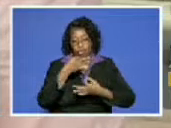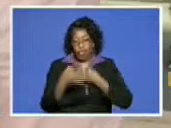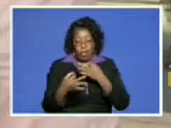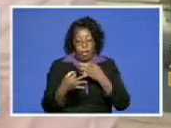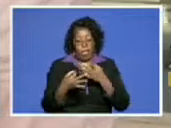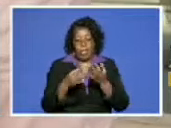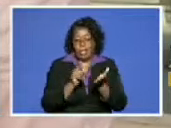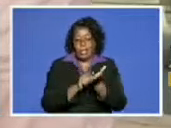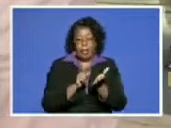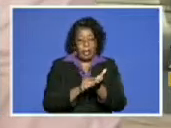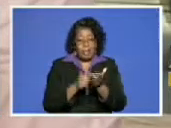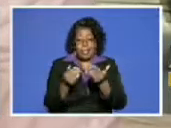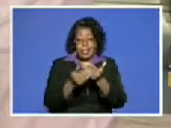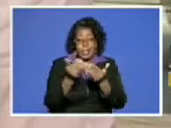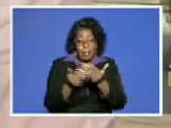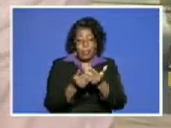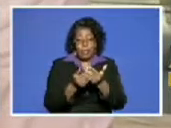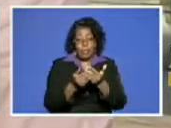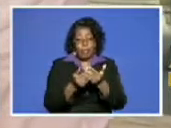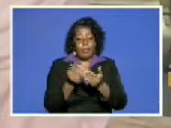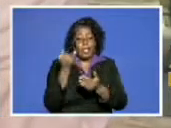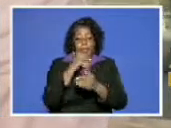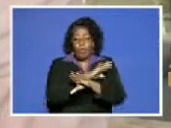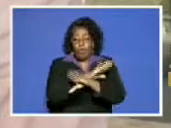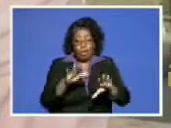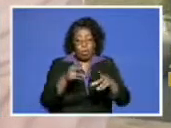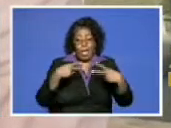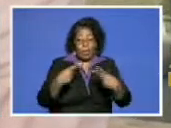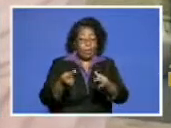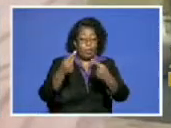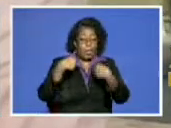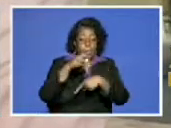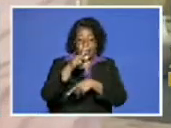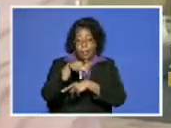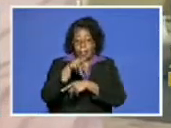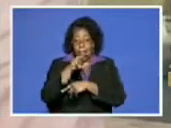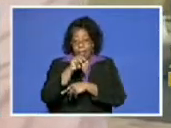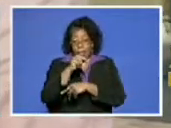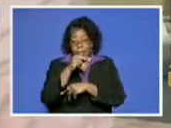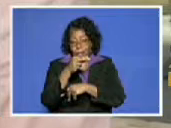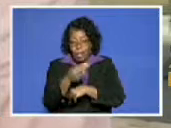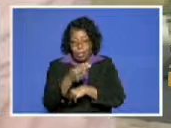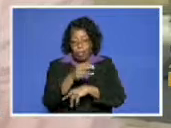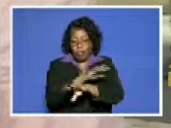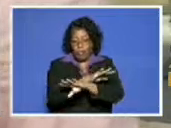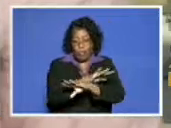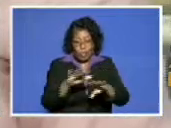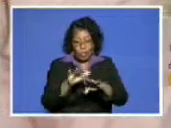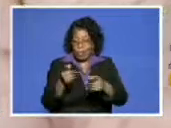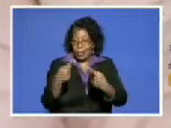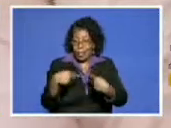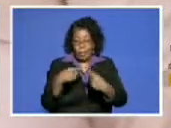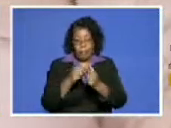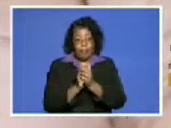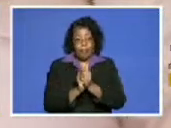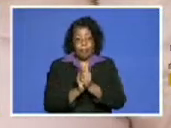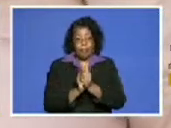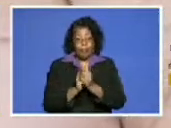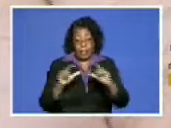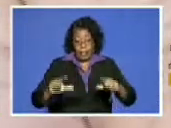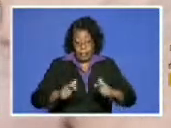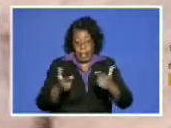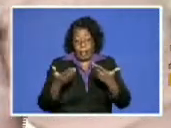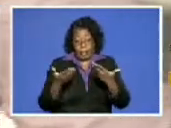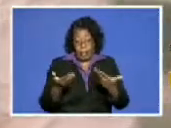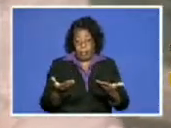Their message is simple. If you don't have to come here at the Princess Margaret Hospital, don't come. Joining me live on this